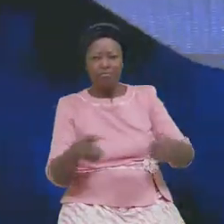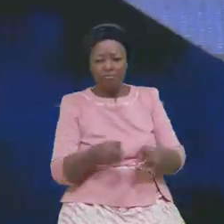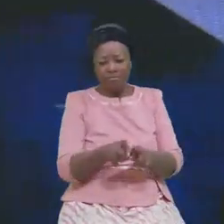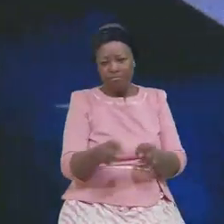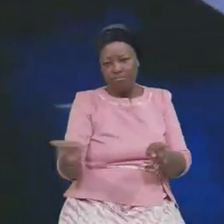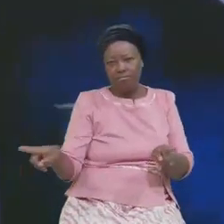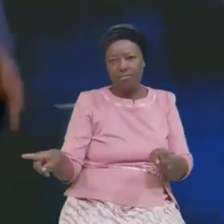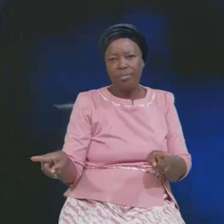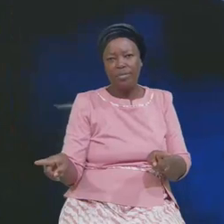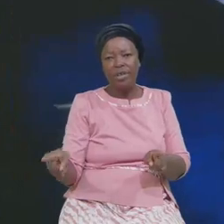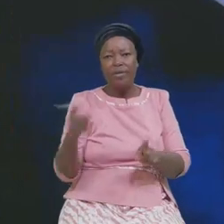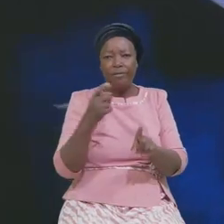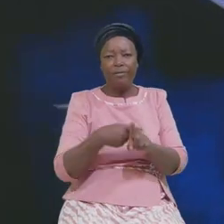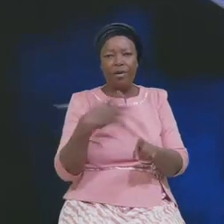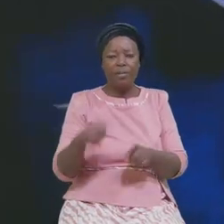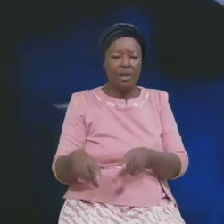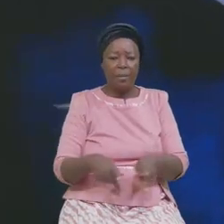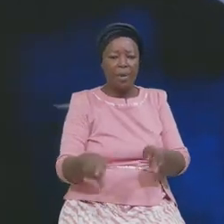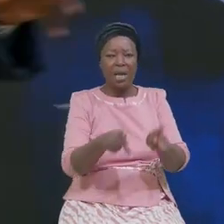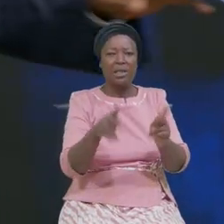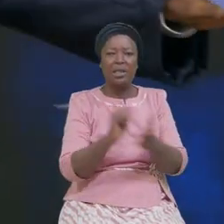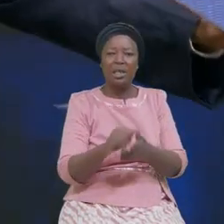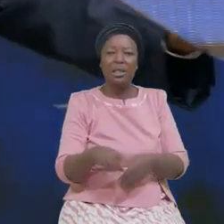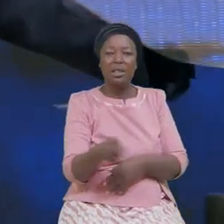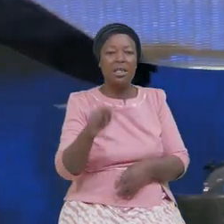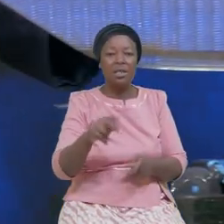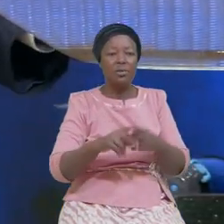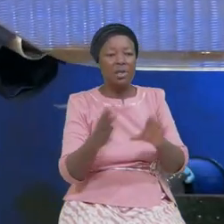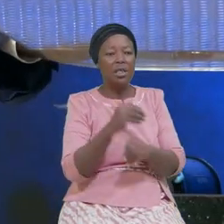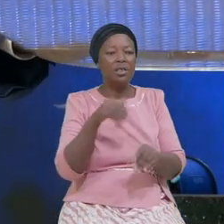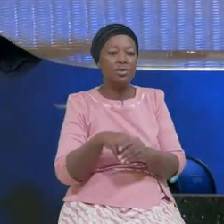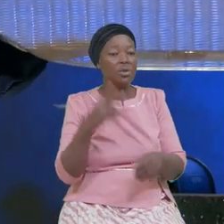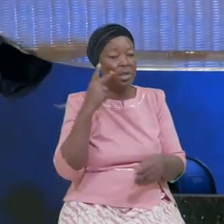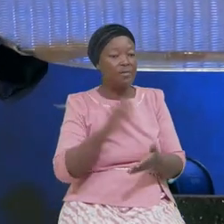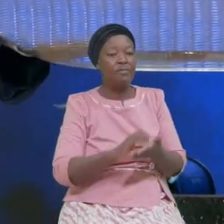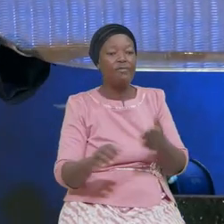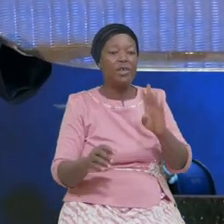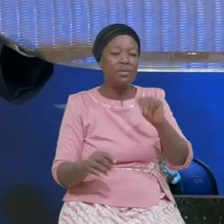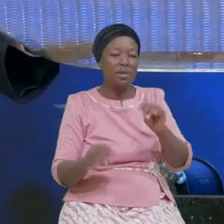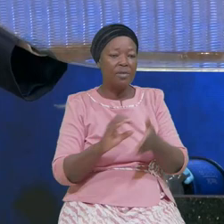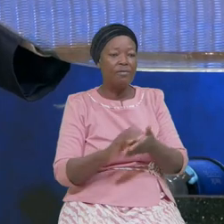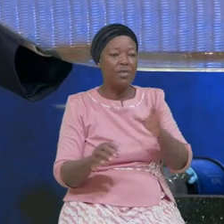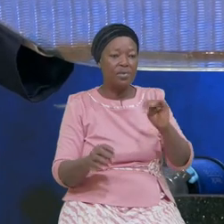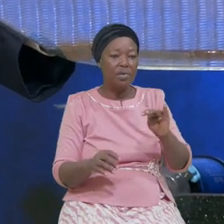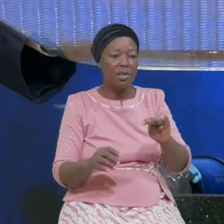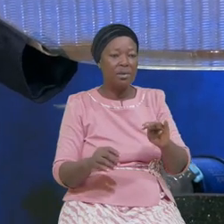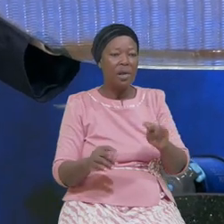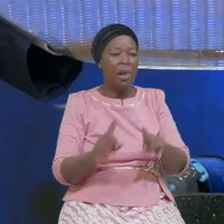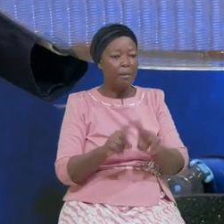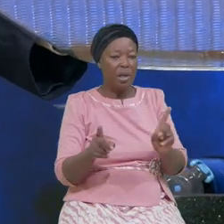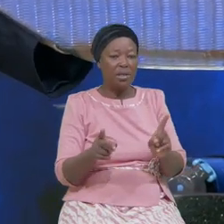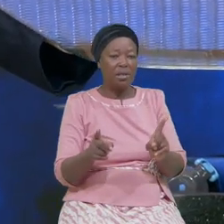went away from the path they need to get into. Look at verse 14. In verse 14,